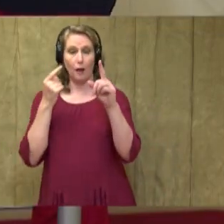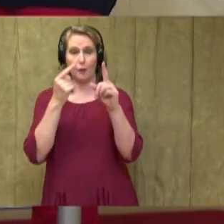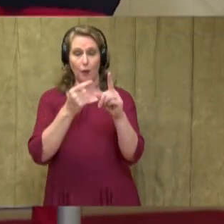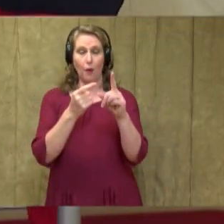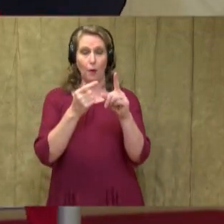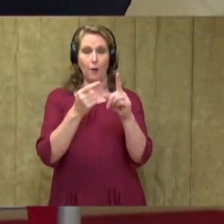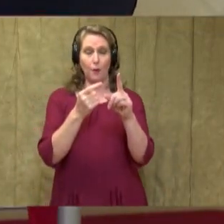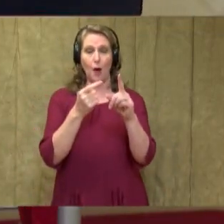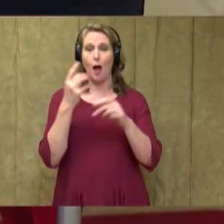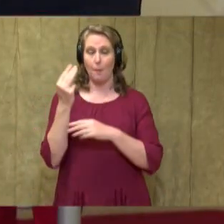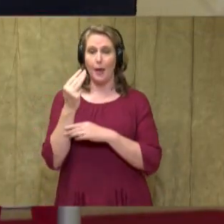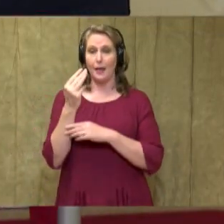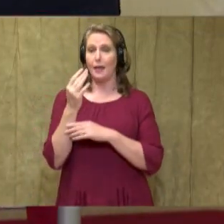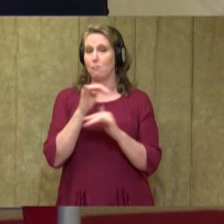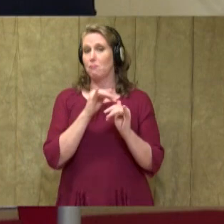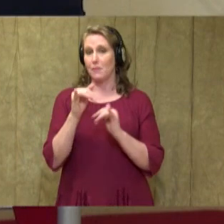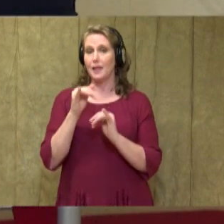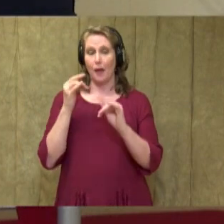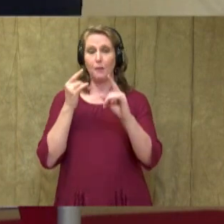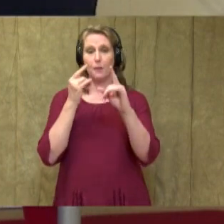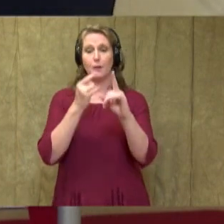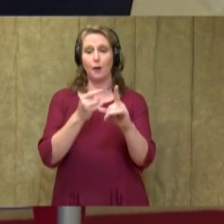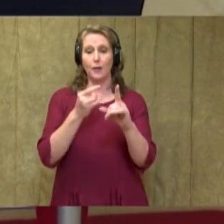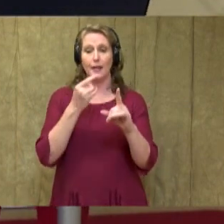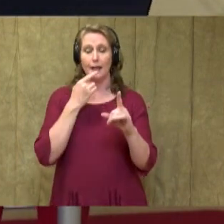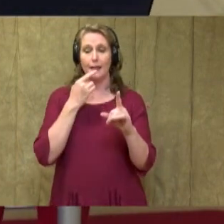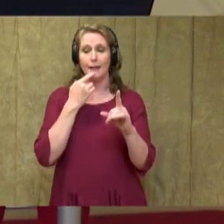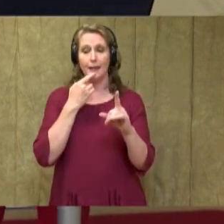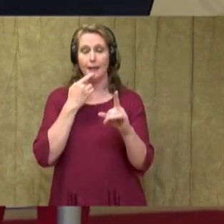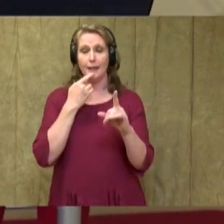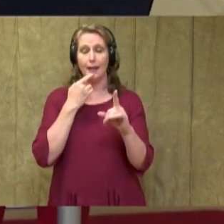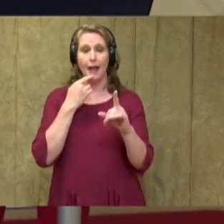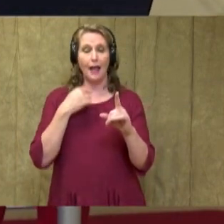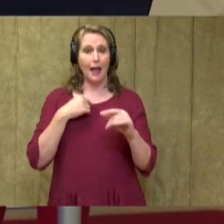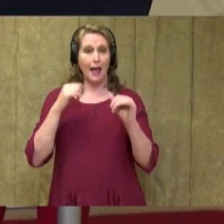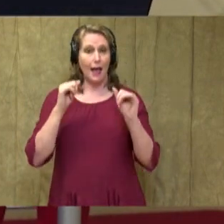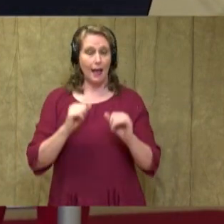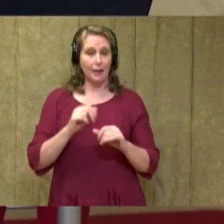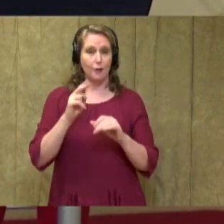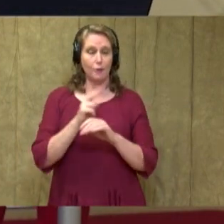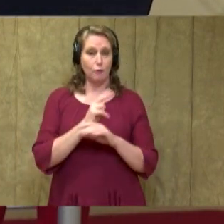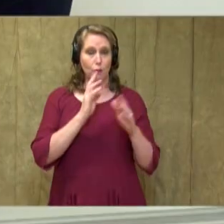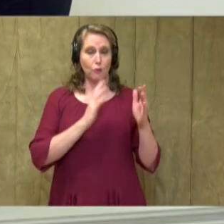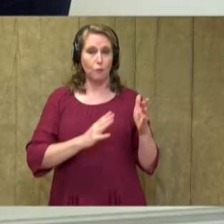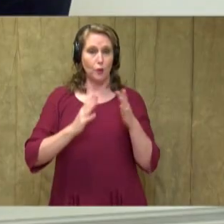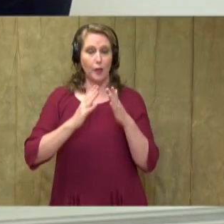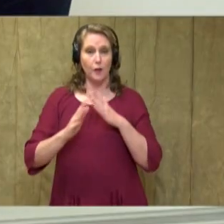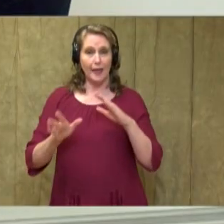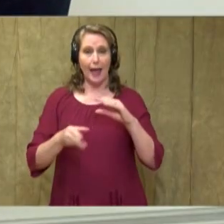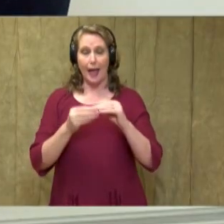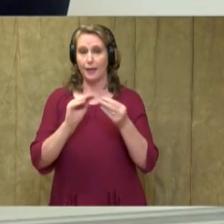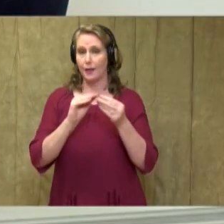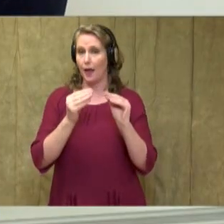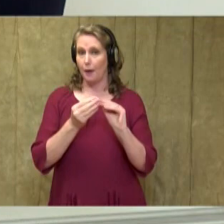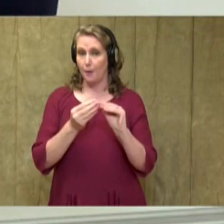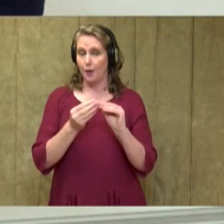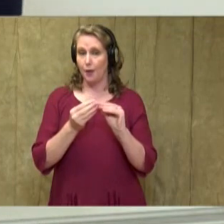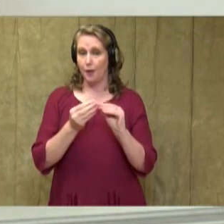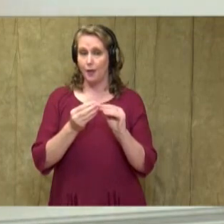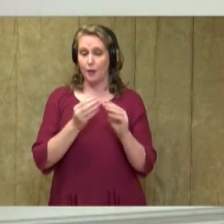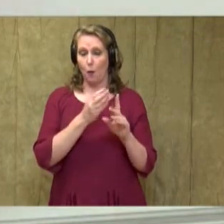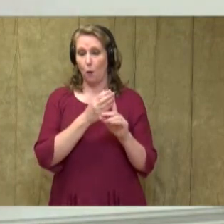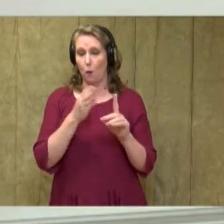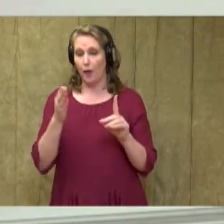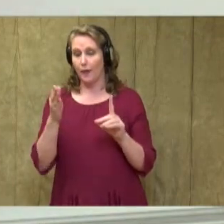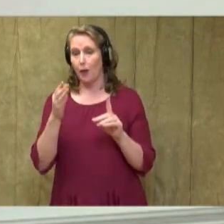other day on Monday, our standard says, I can use strategies to add numbers within 1,000